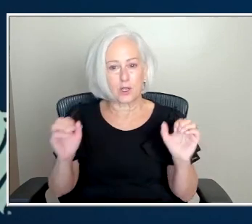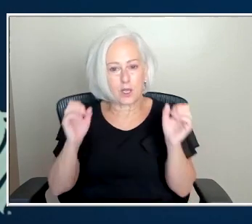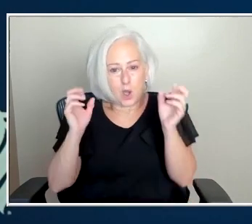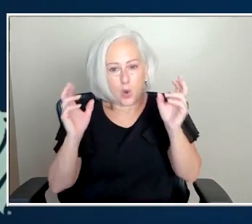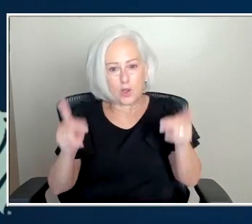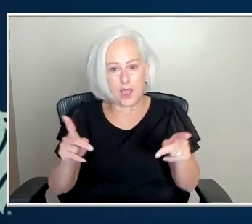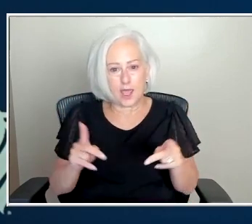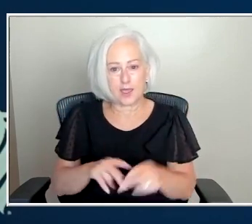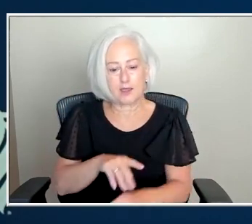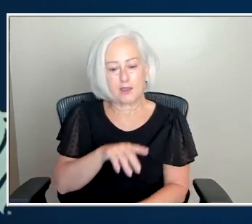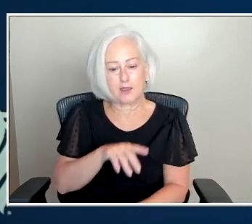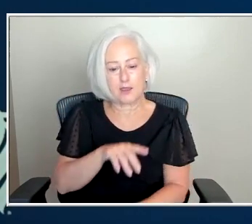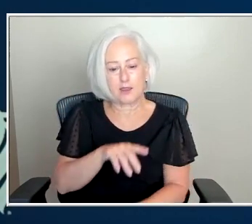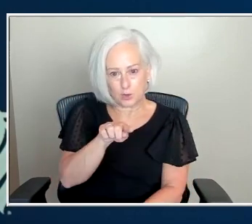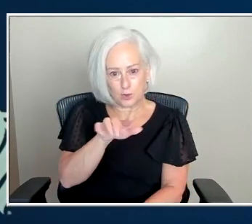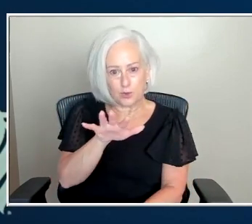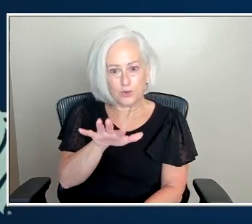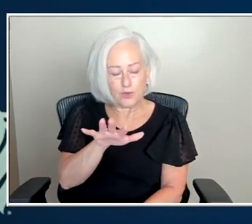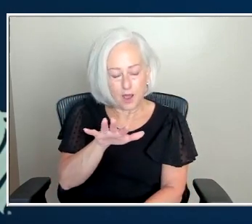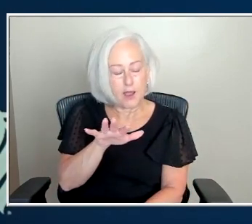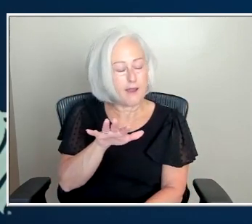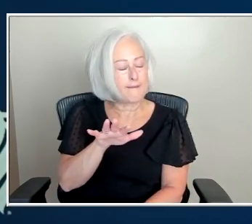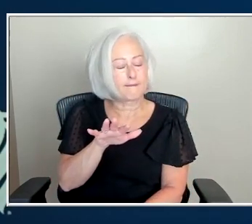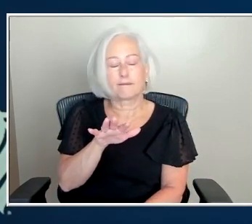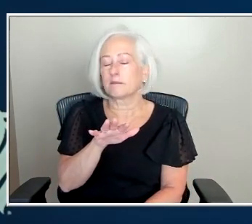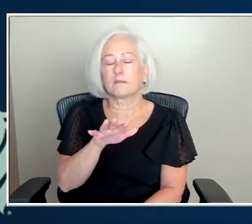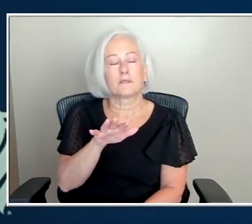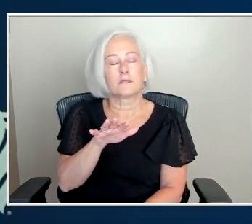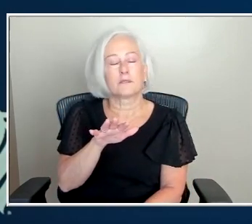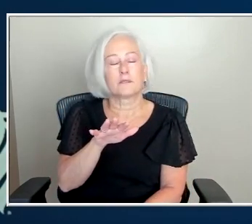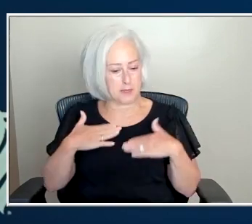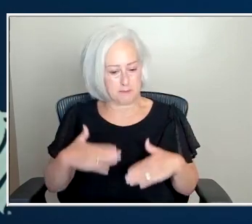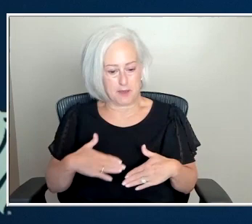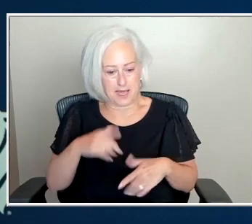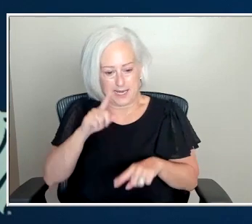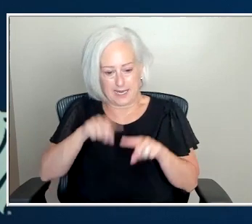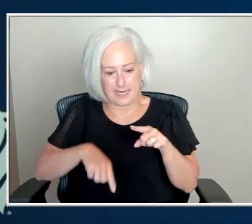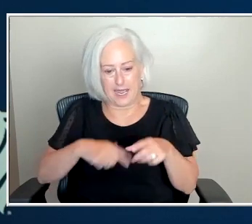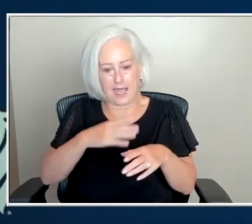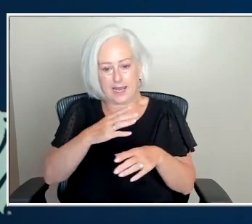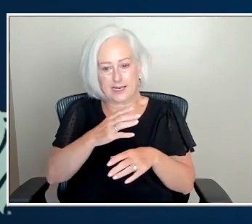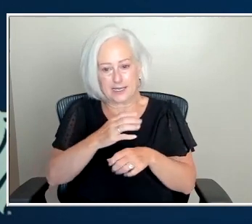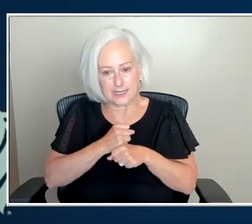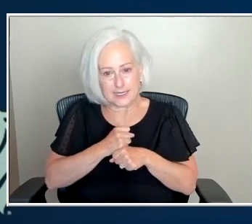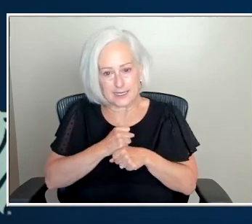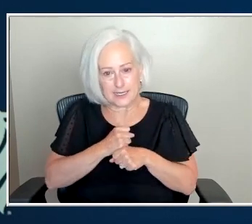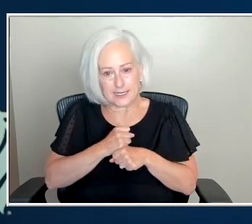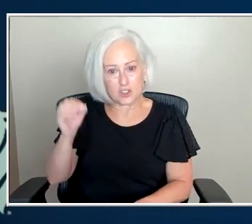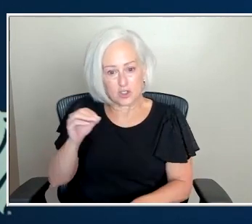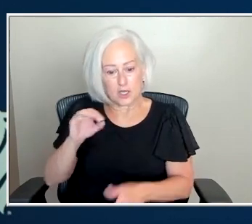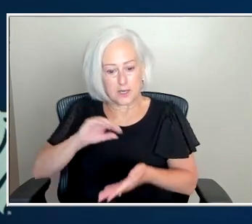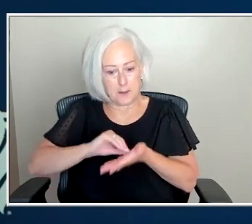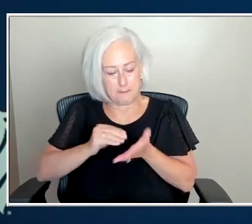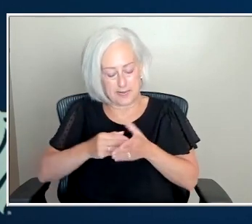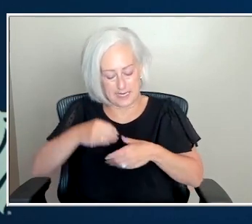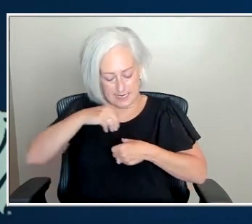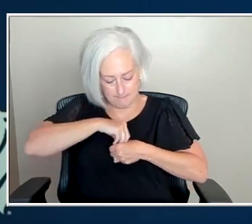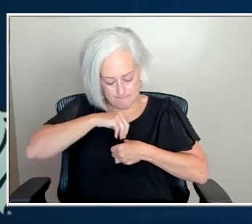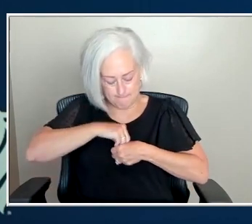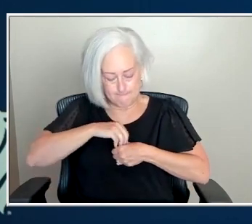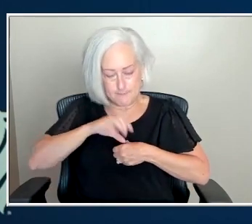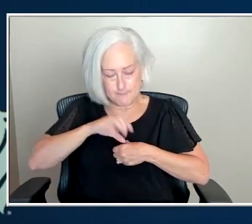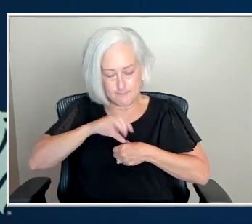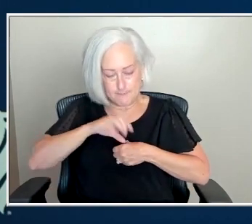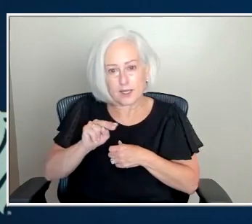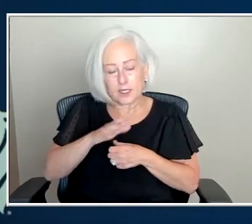the body is unable to get oxygen easily, and the organs are stressed greatly. And actually, much